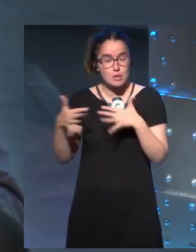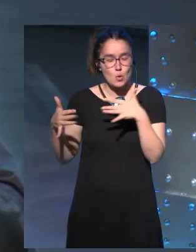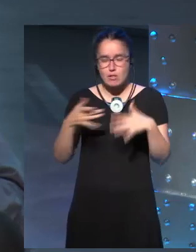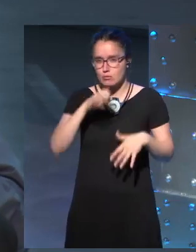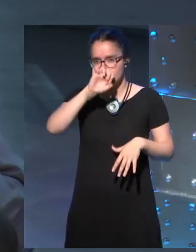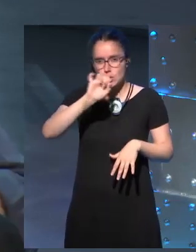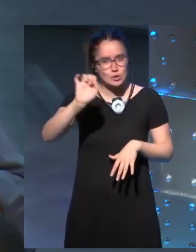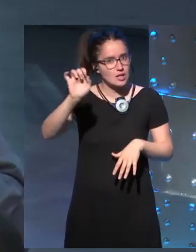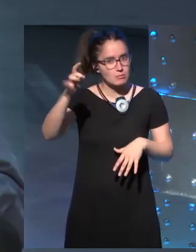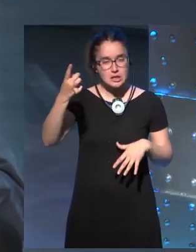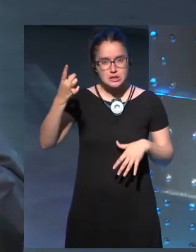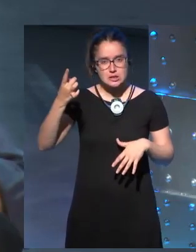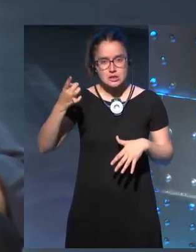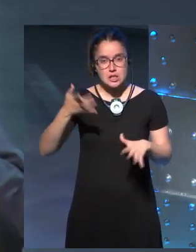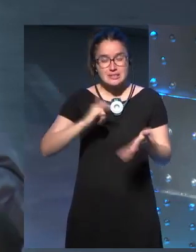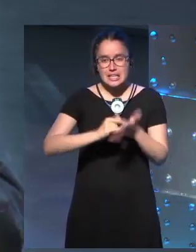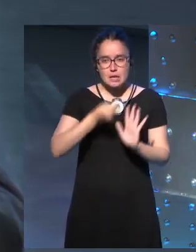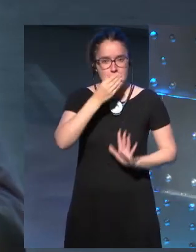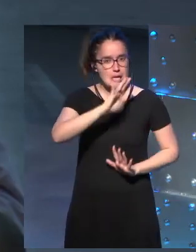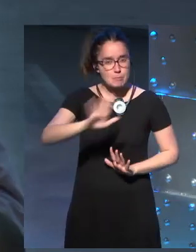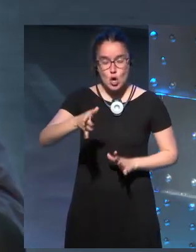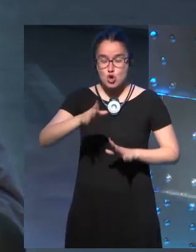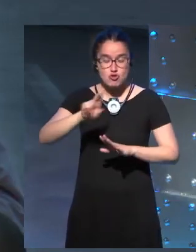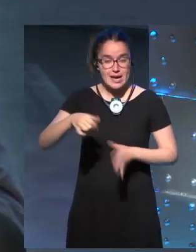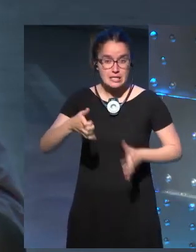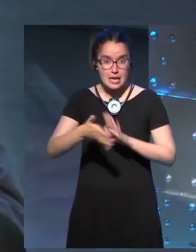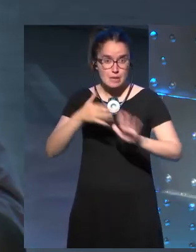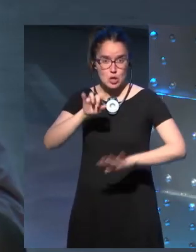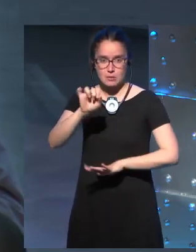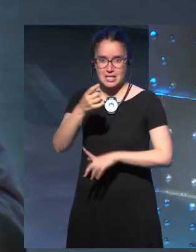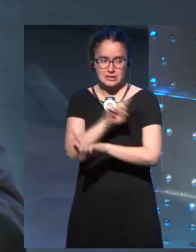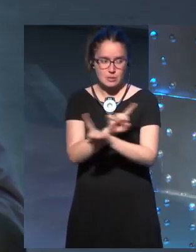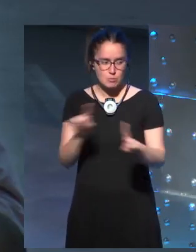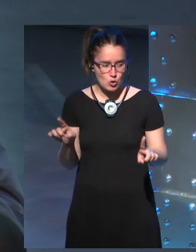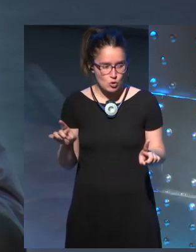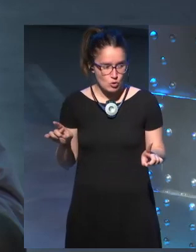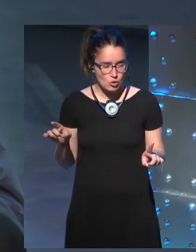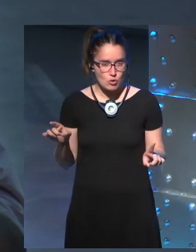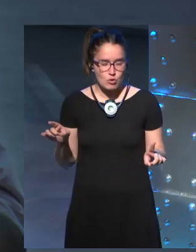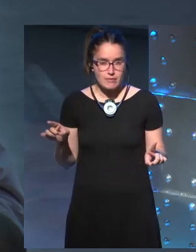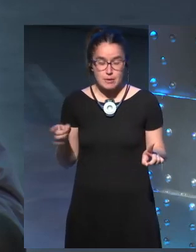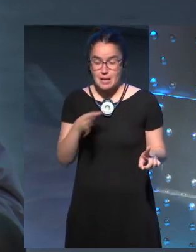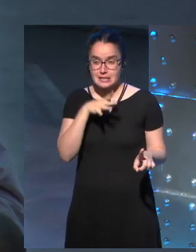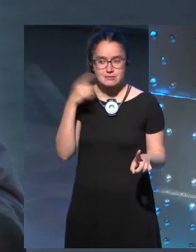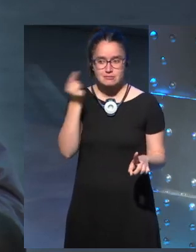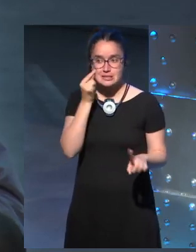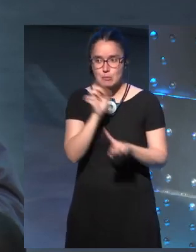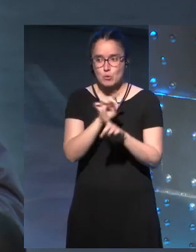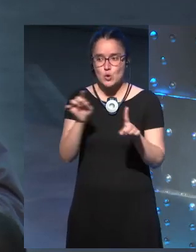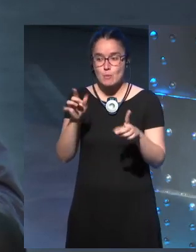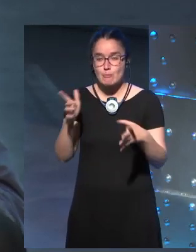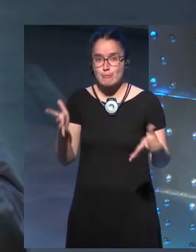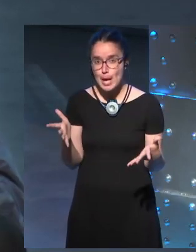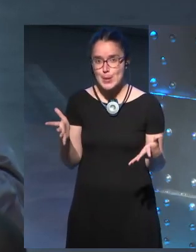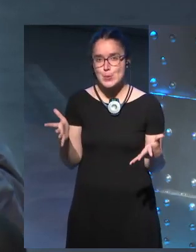not technically the best player. He's not the fastest player. He's not the most gifted player. But if you're picking